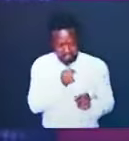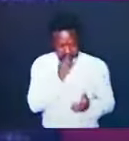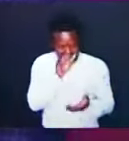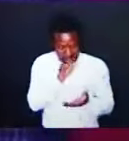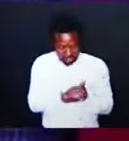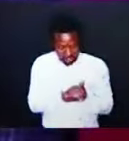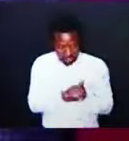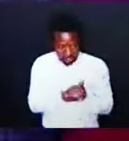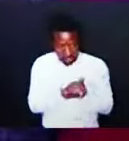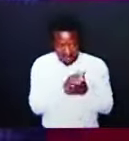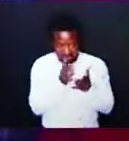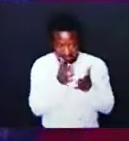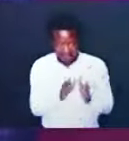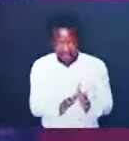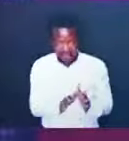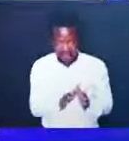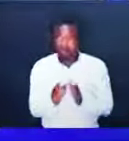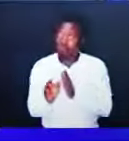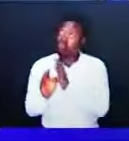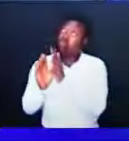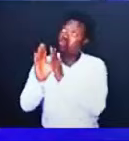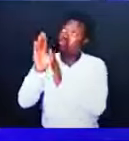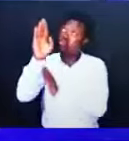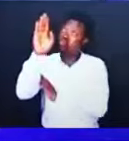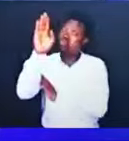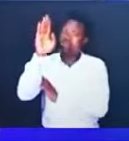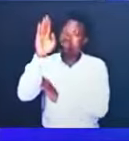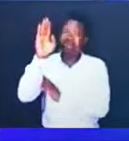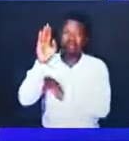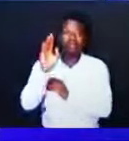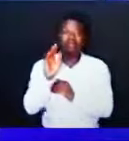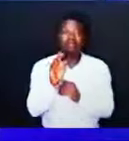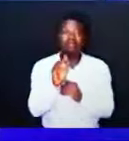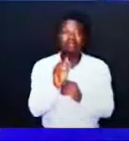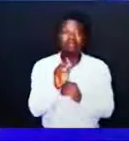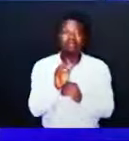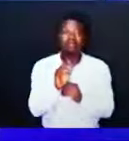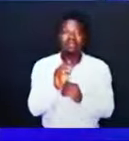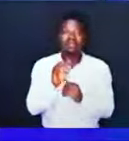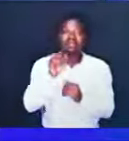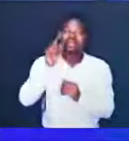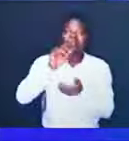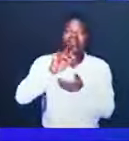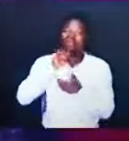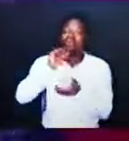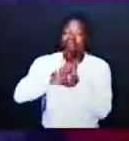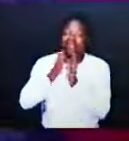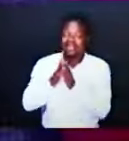no a. God does not become her father-in-law.